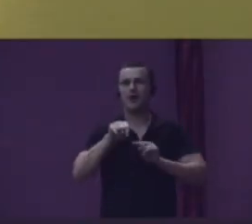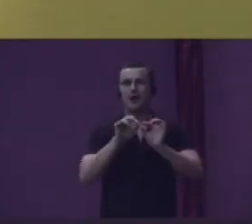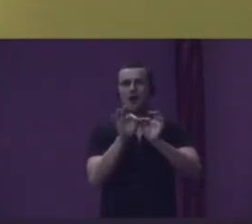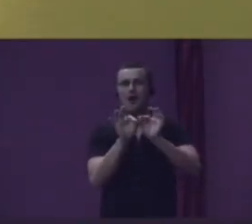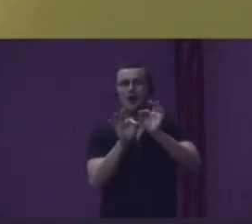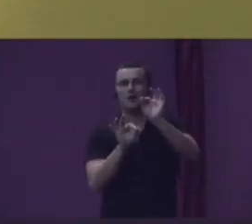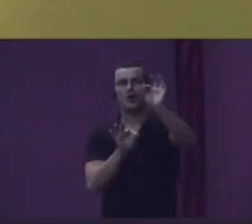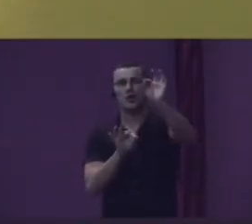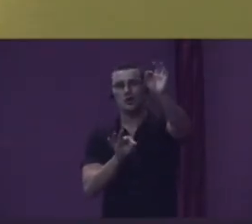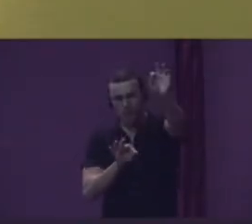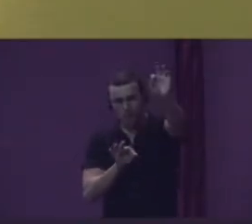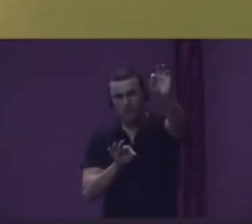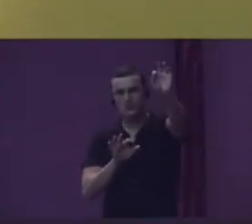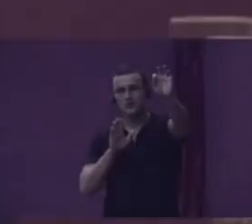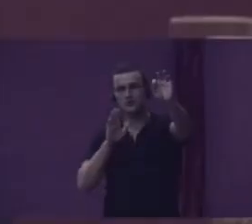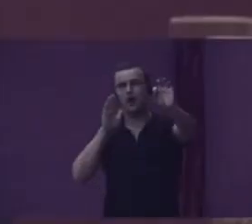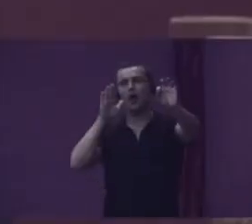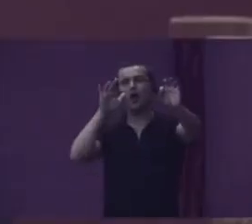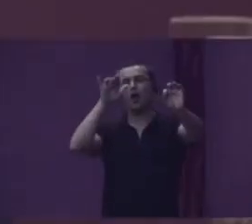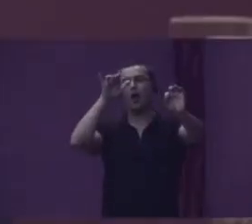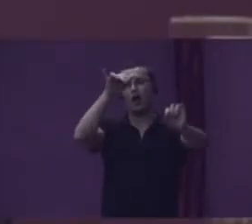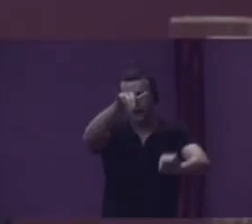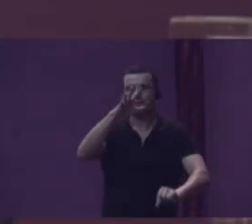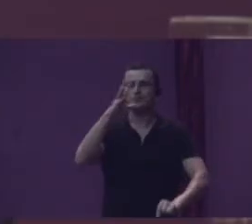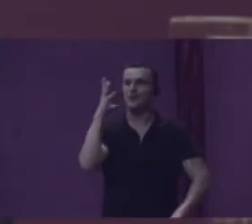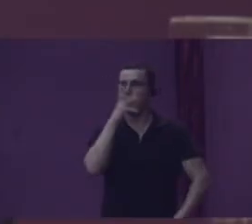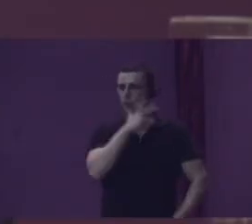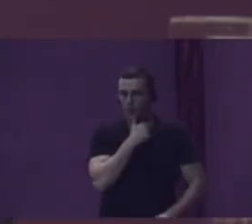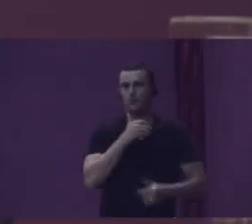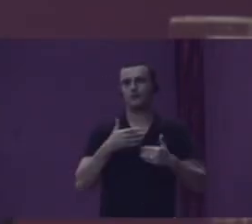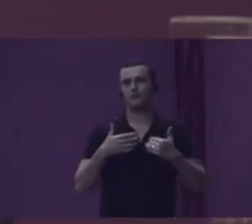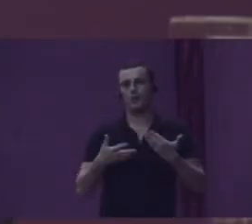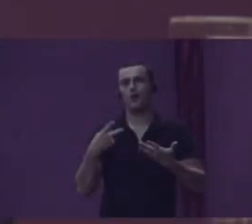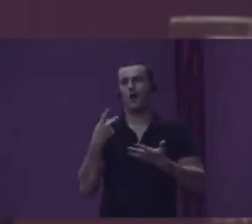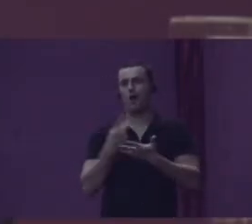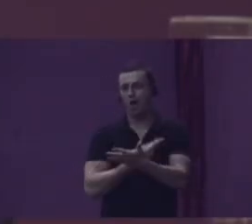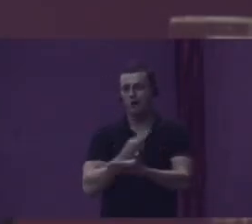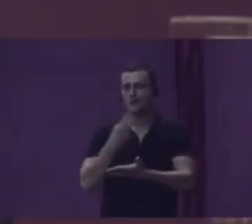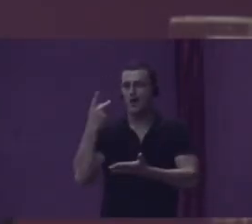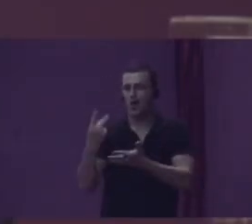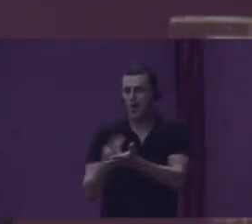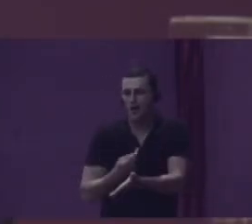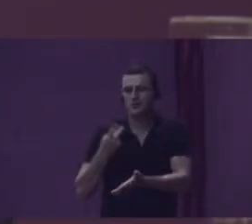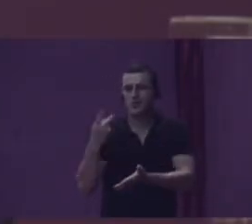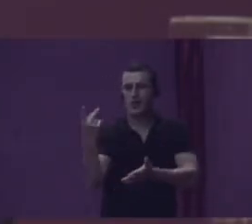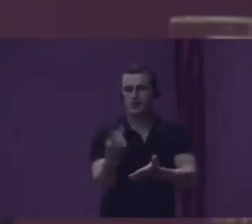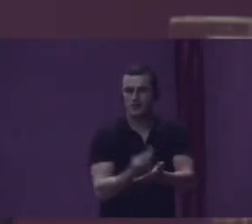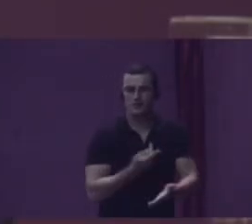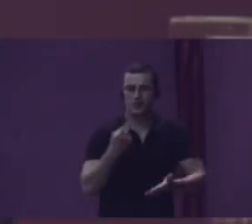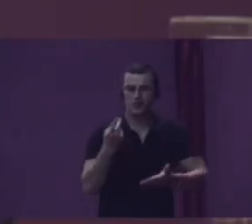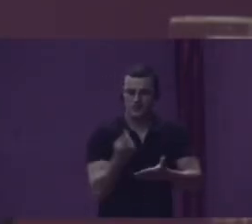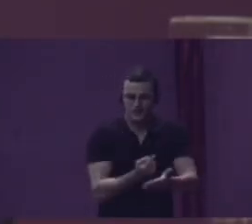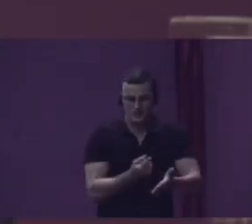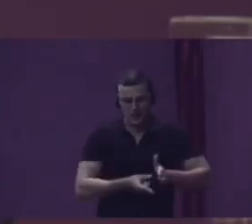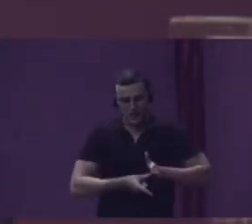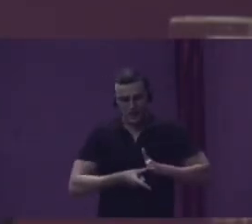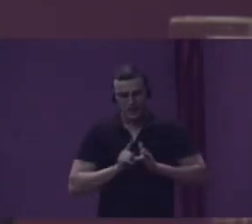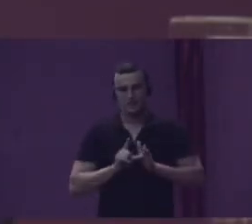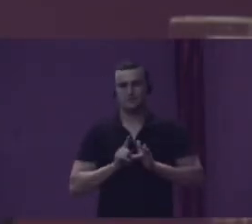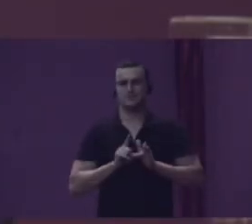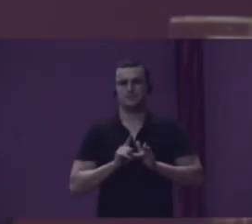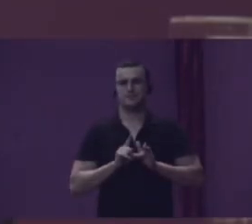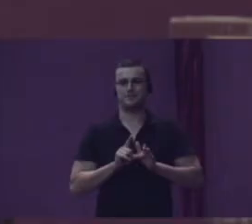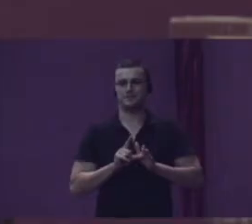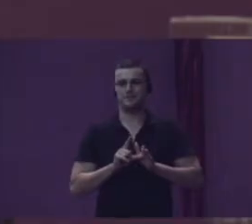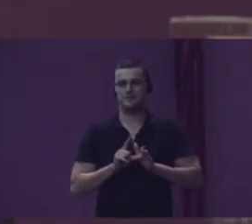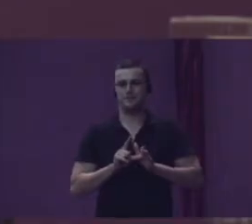mothers' lives in rural Malawi. And I'm speaking today on behalf of Partners in Health, yes, and also the University